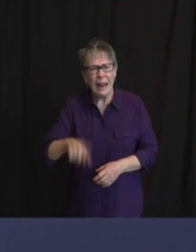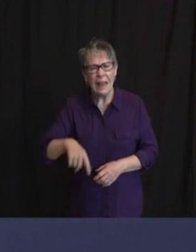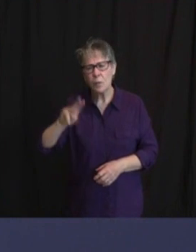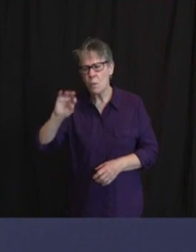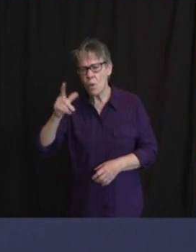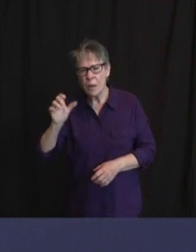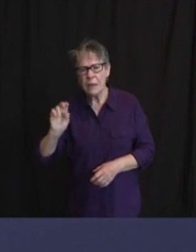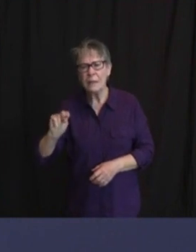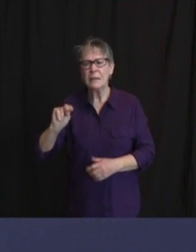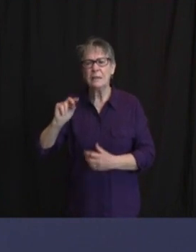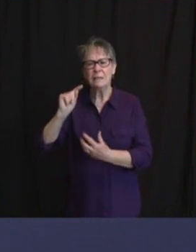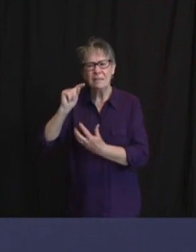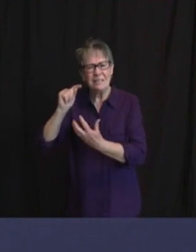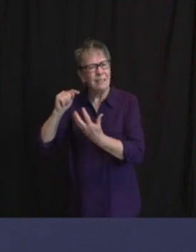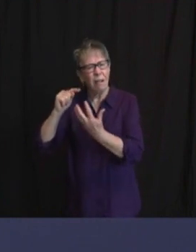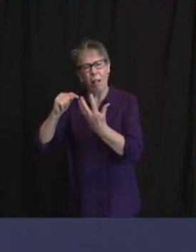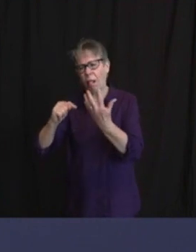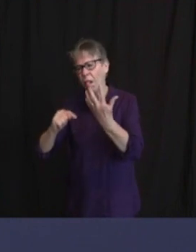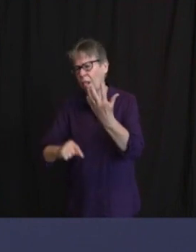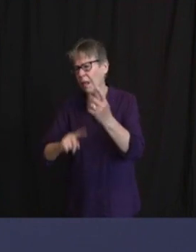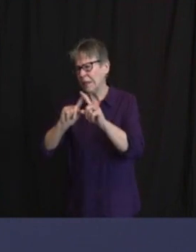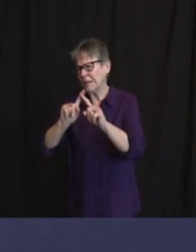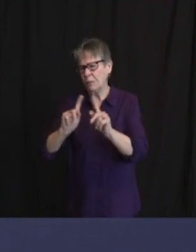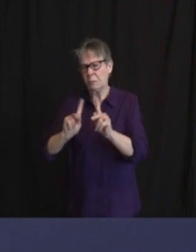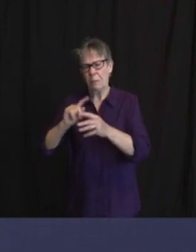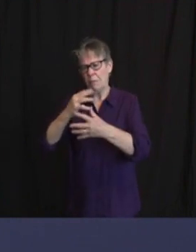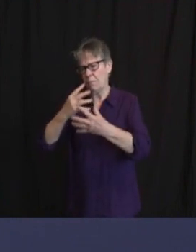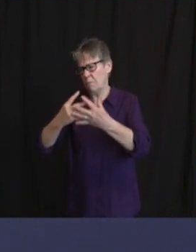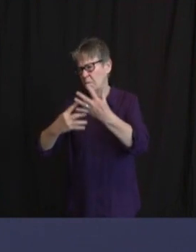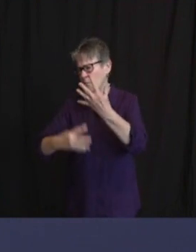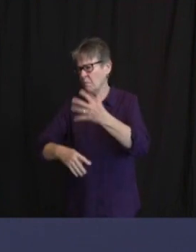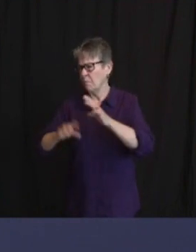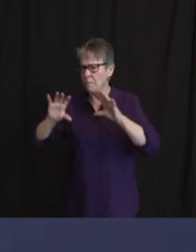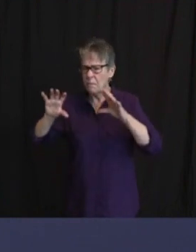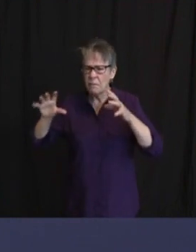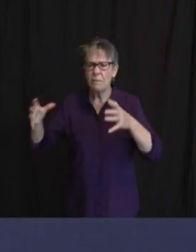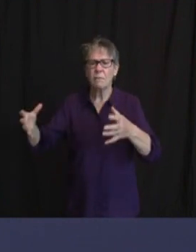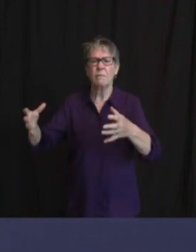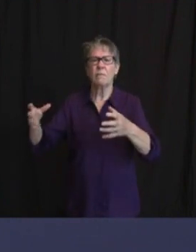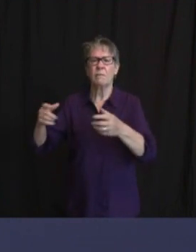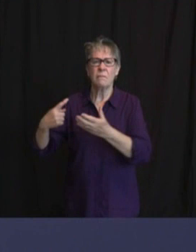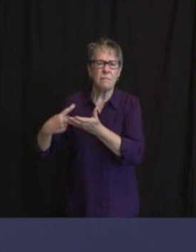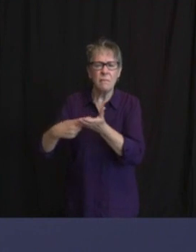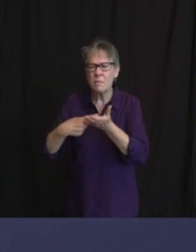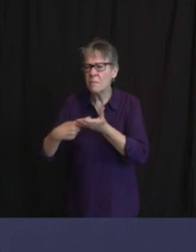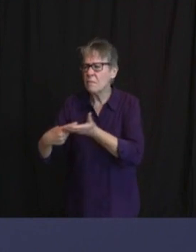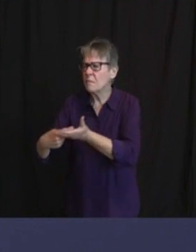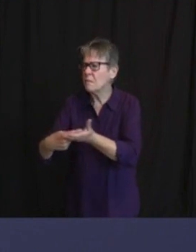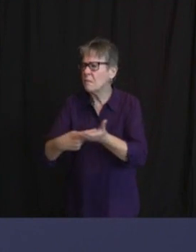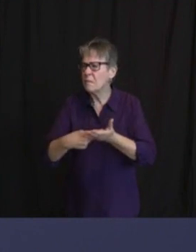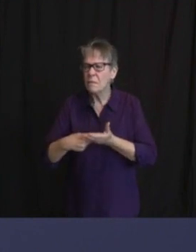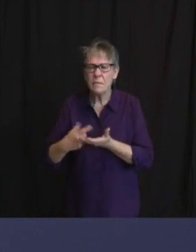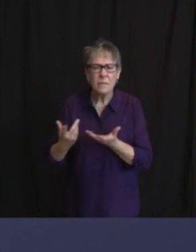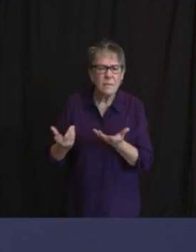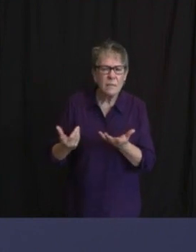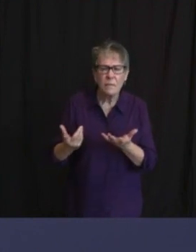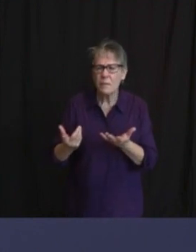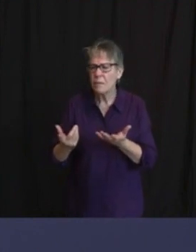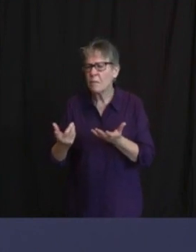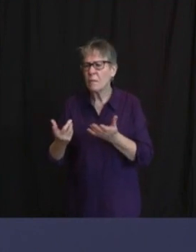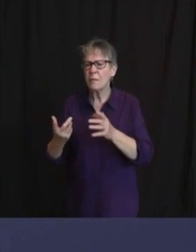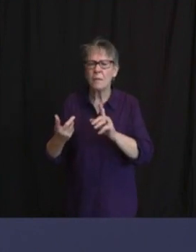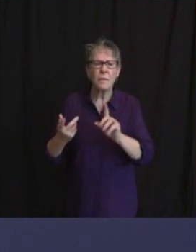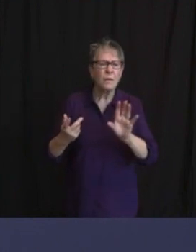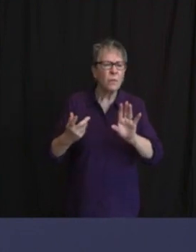that's that was a tangible example of the interaction. I cut you off earlier. I should have, back to